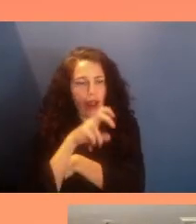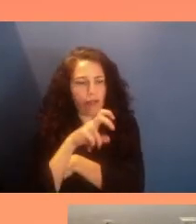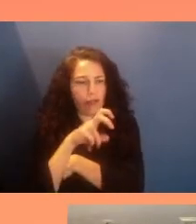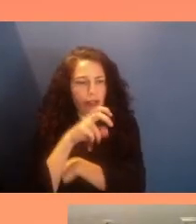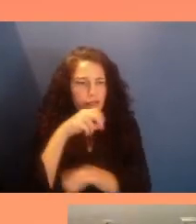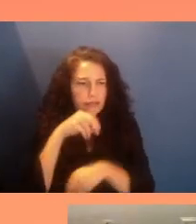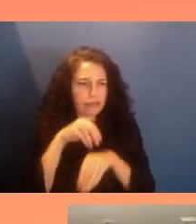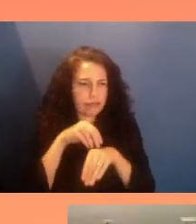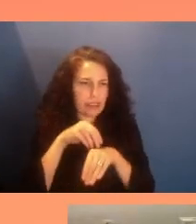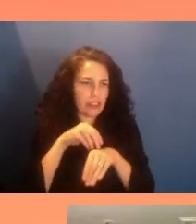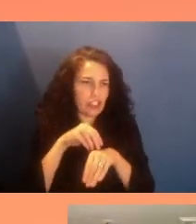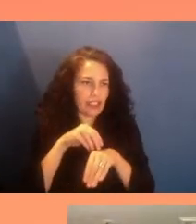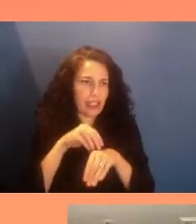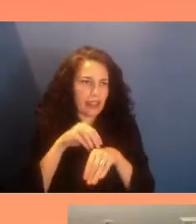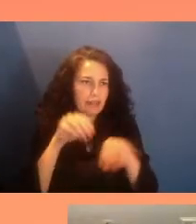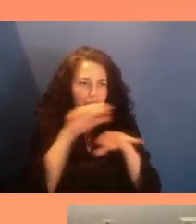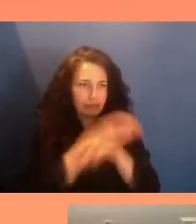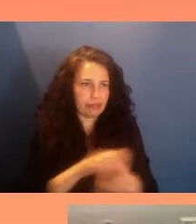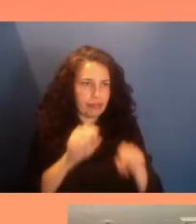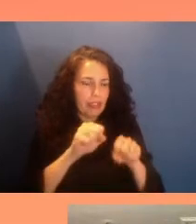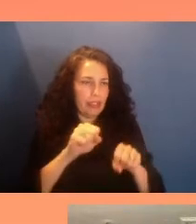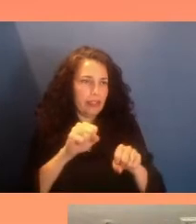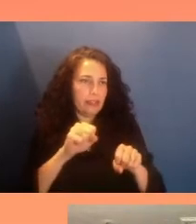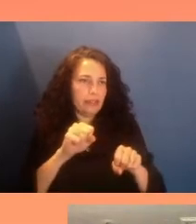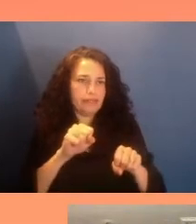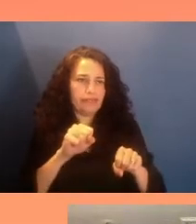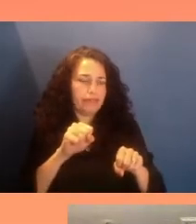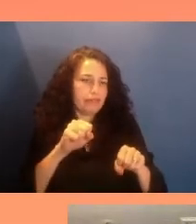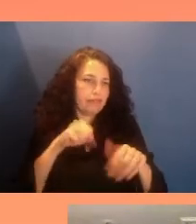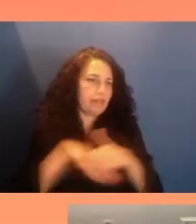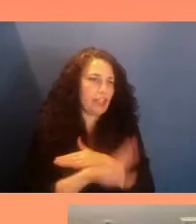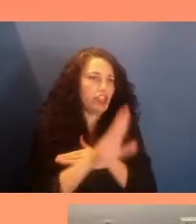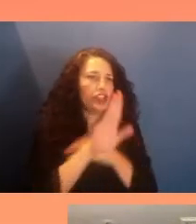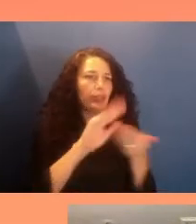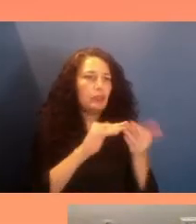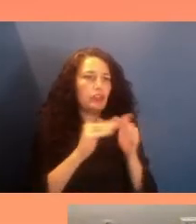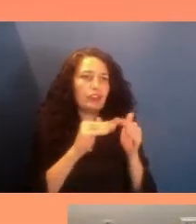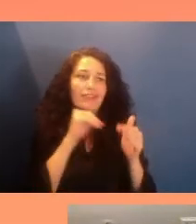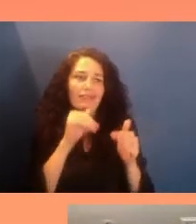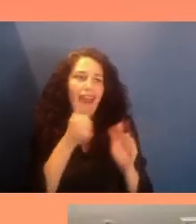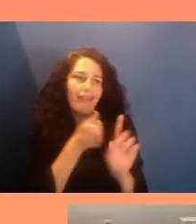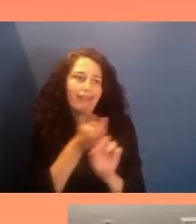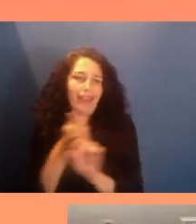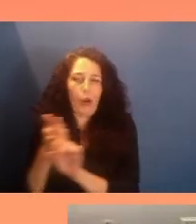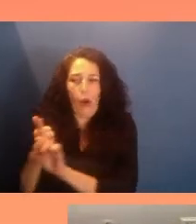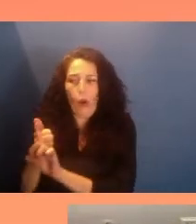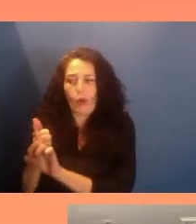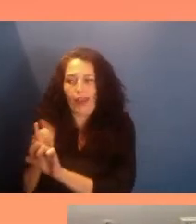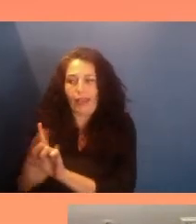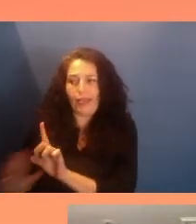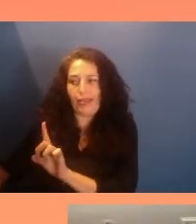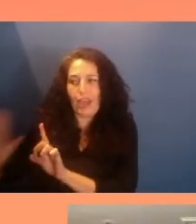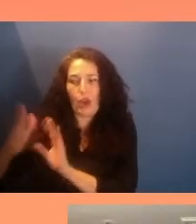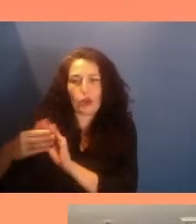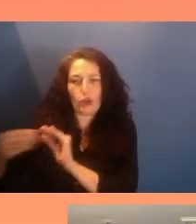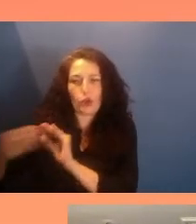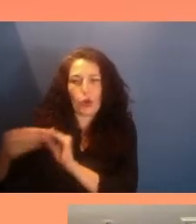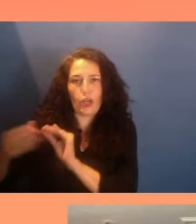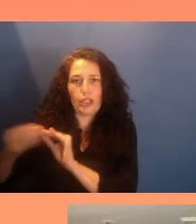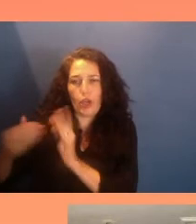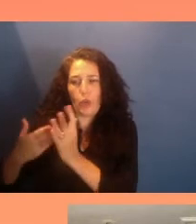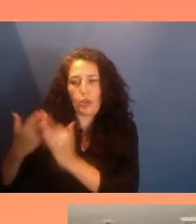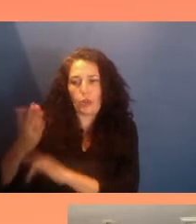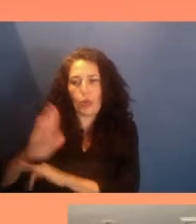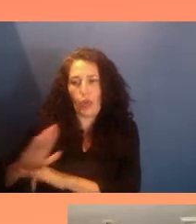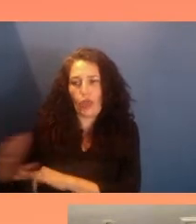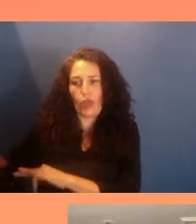traveling into and sort of infiltrating communities that are not their own, and again telling the stories